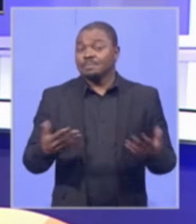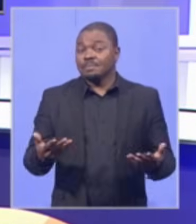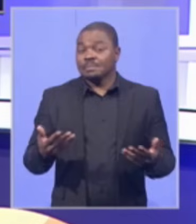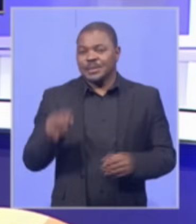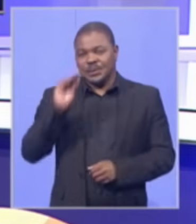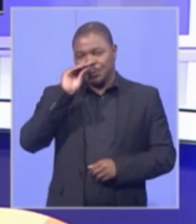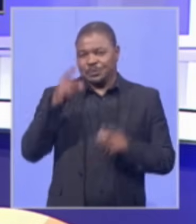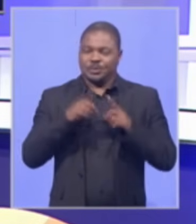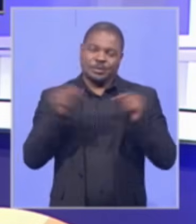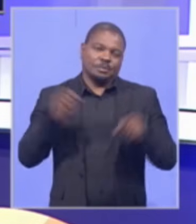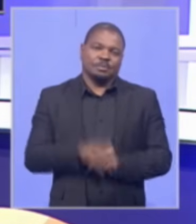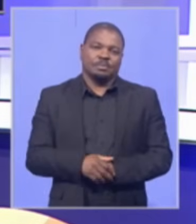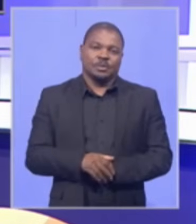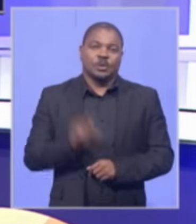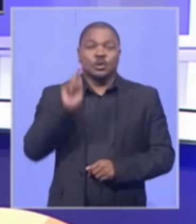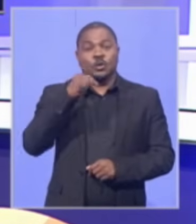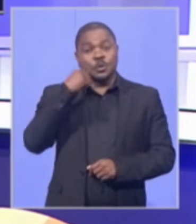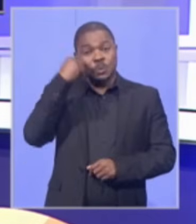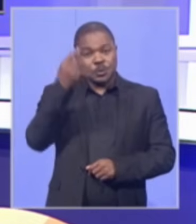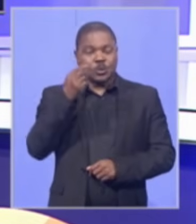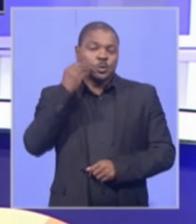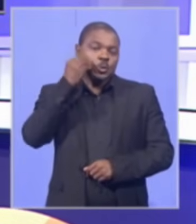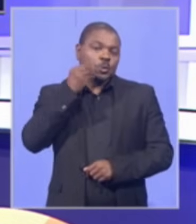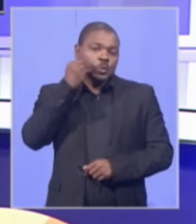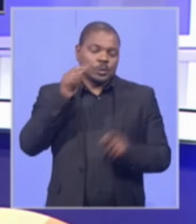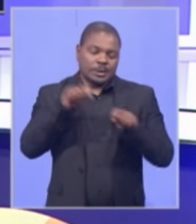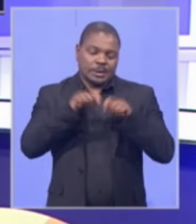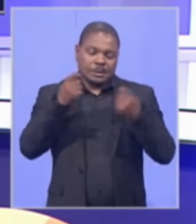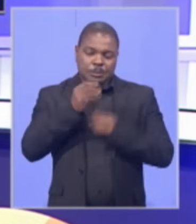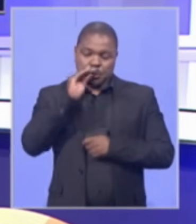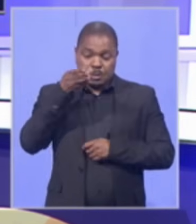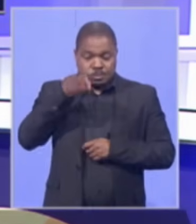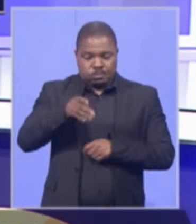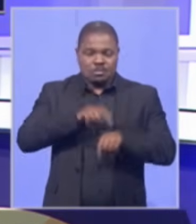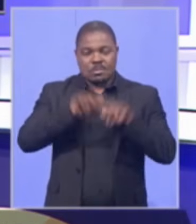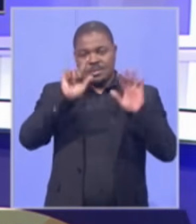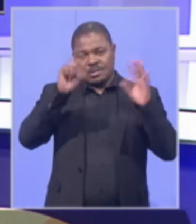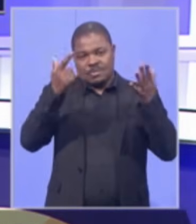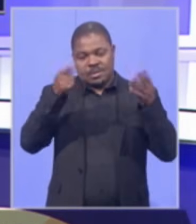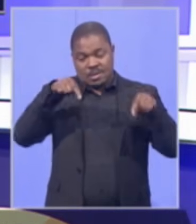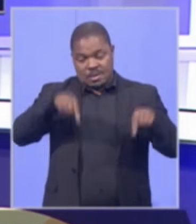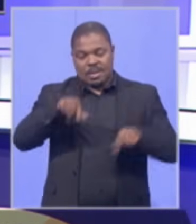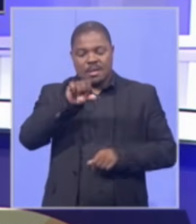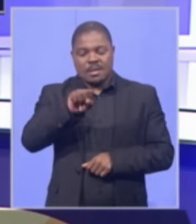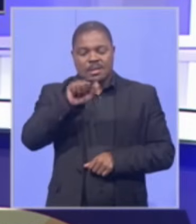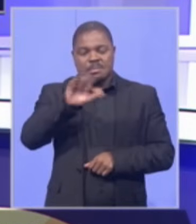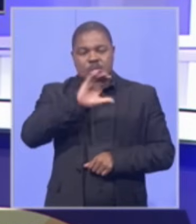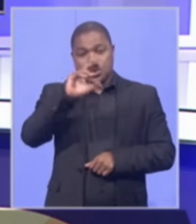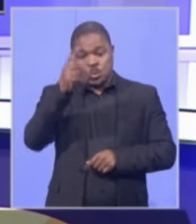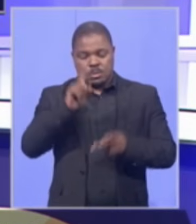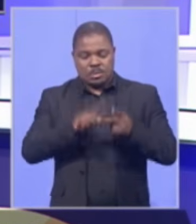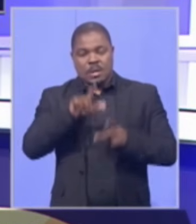Bagešo di felela mo ba sehlopha sa ditaba tša Sesotho ba tla lefa tšona ka iri ya bošupa mo SABC 2 le go